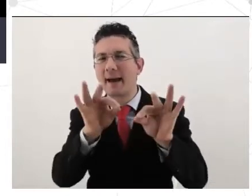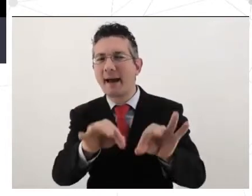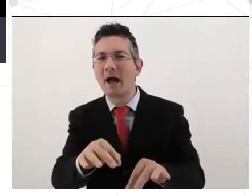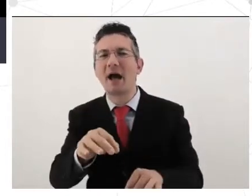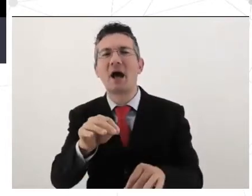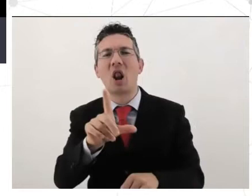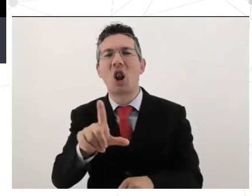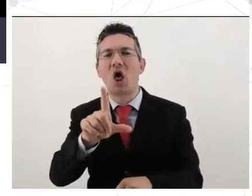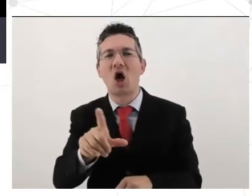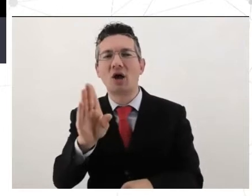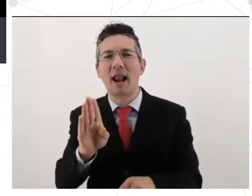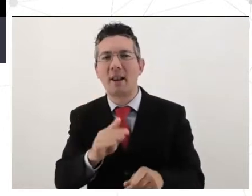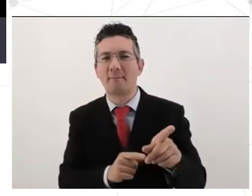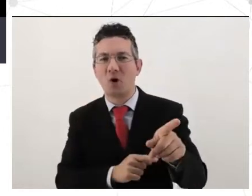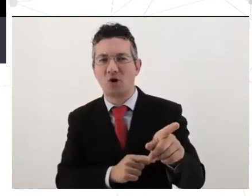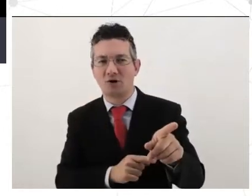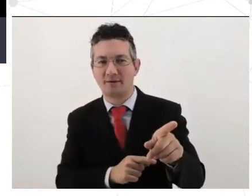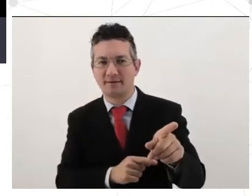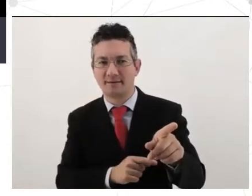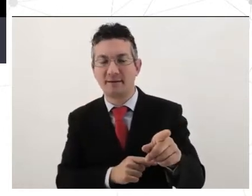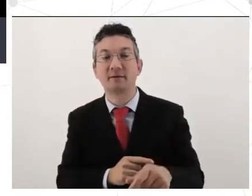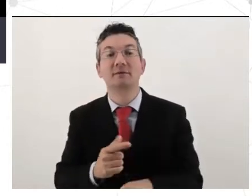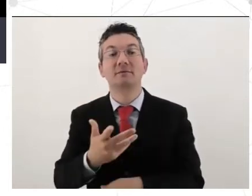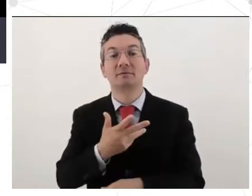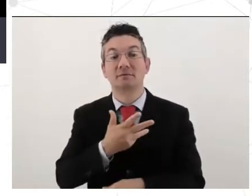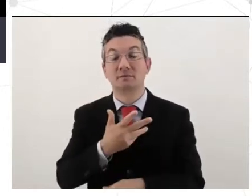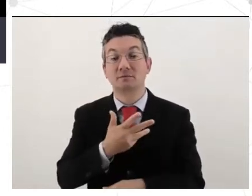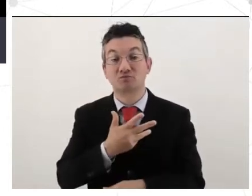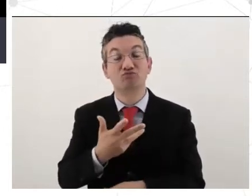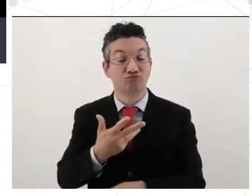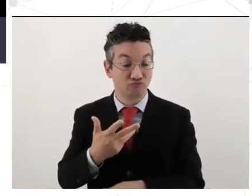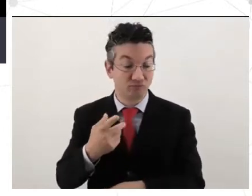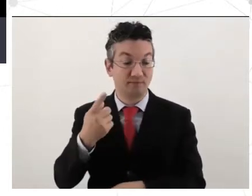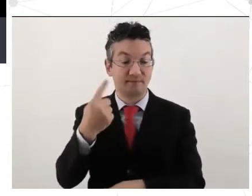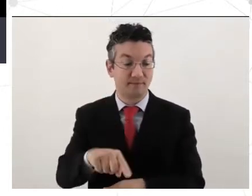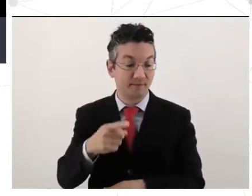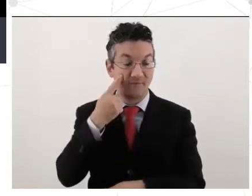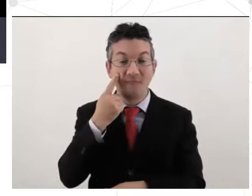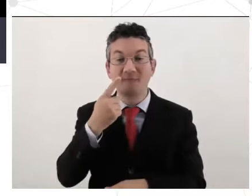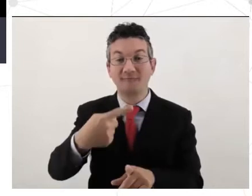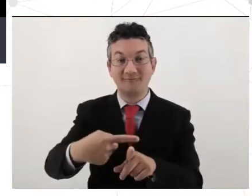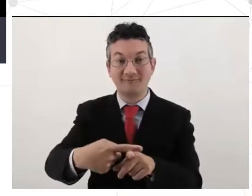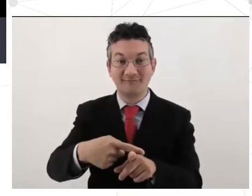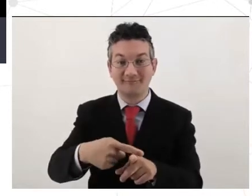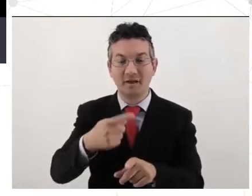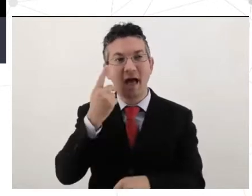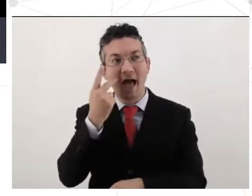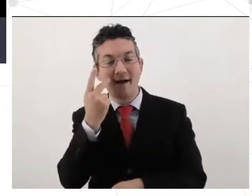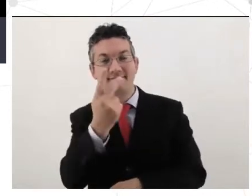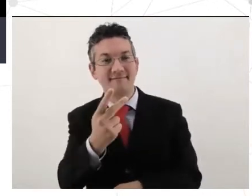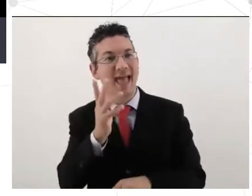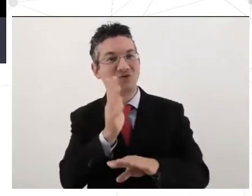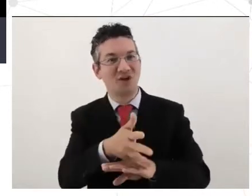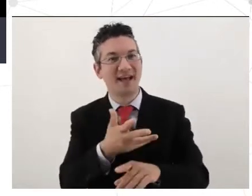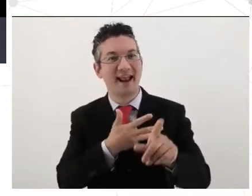across. And all of them are imprinted subconsciously as you start to naturally and effortlessly build this